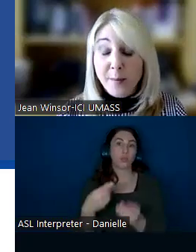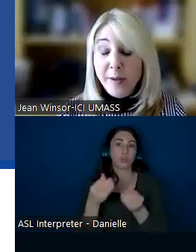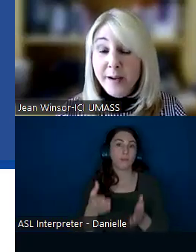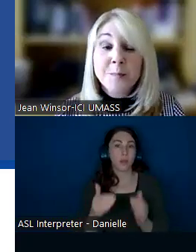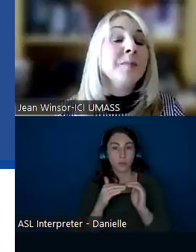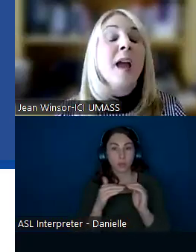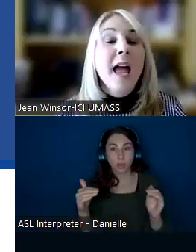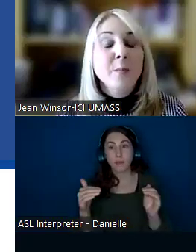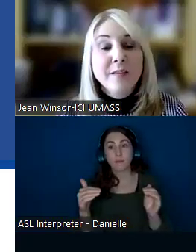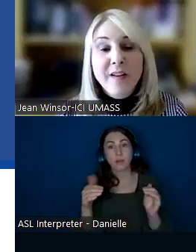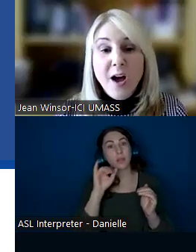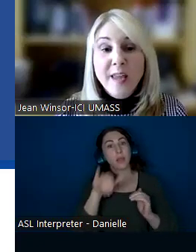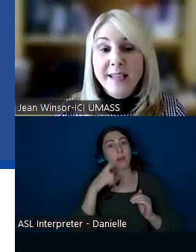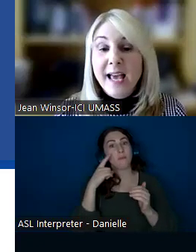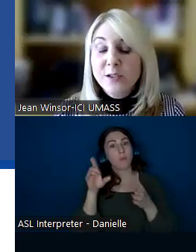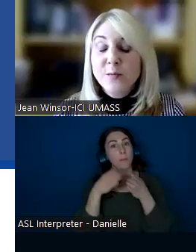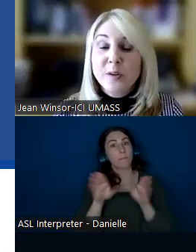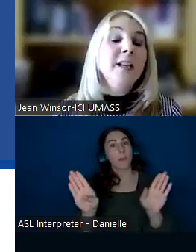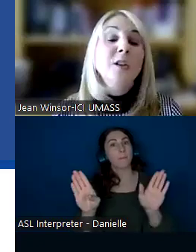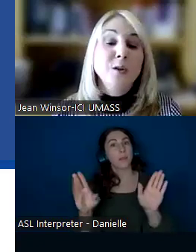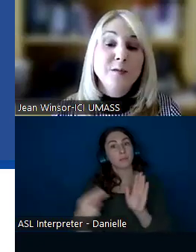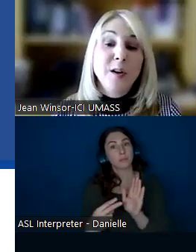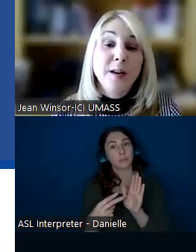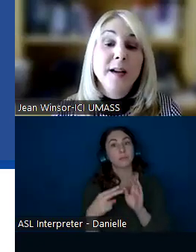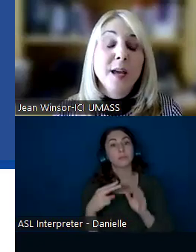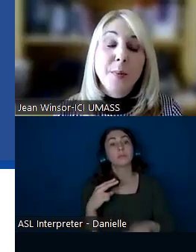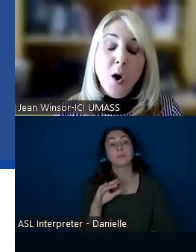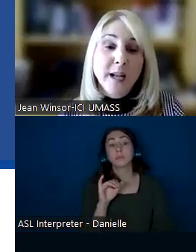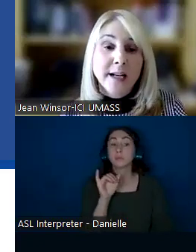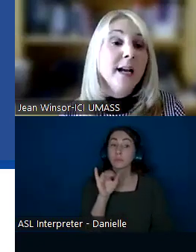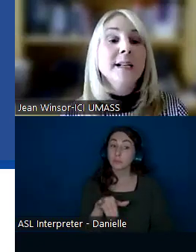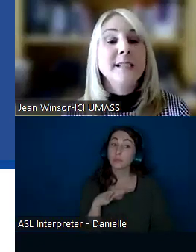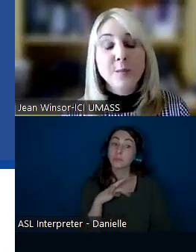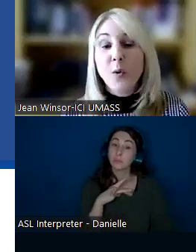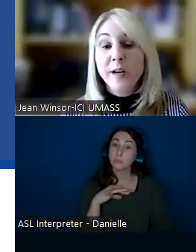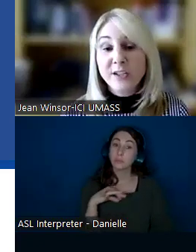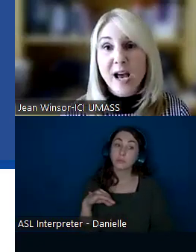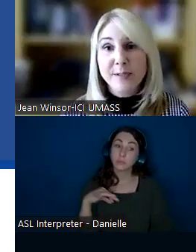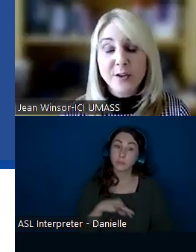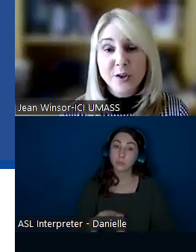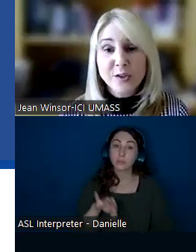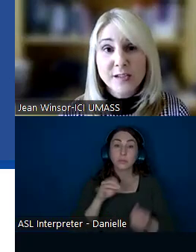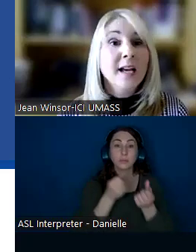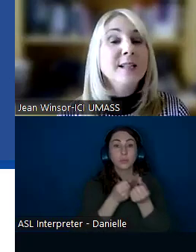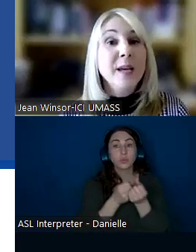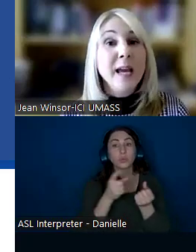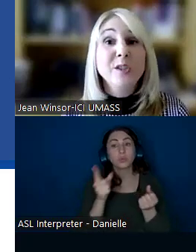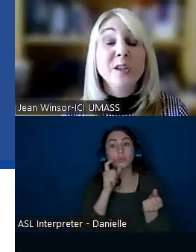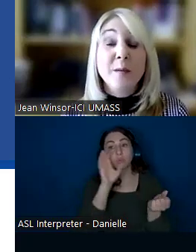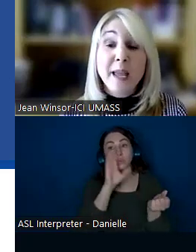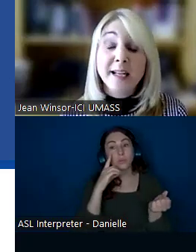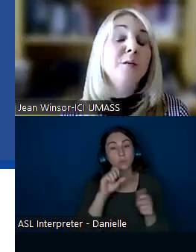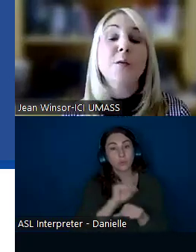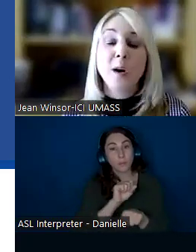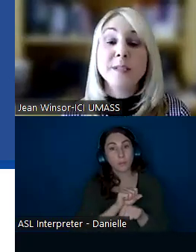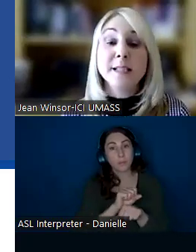the public. And we have found that that's a really useful component to supporting job seekers to be able to